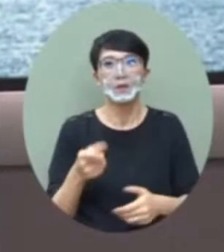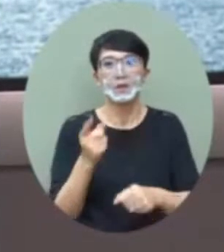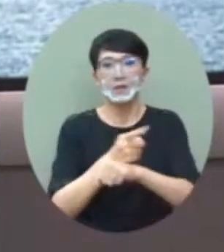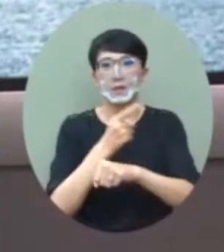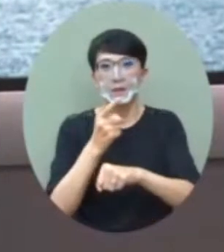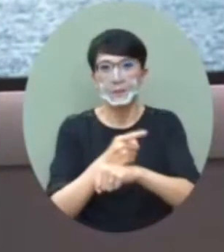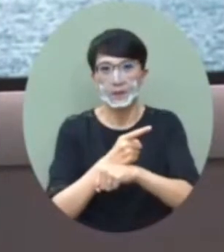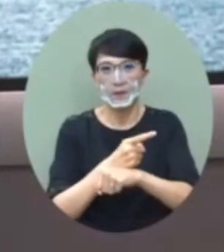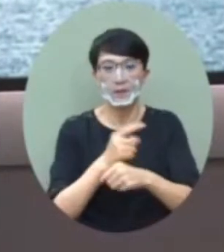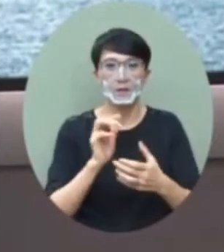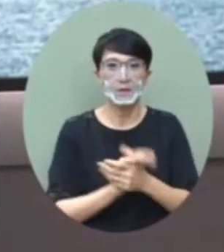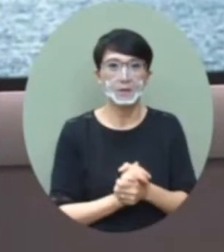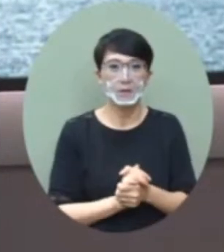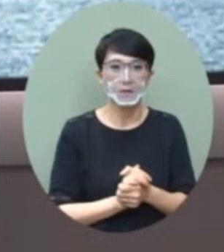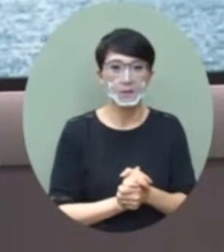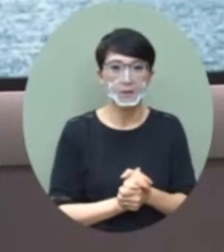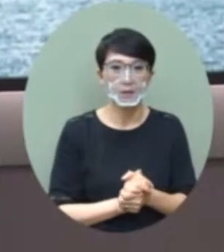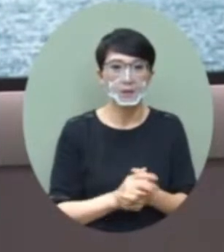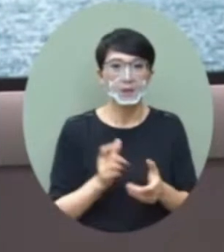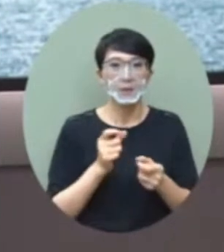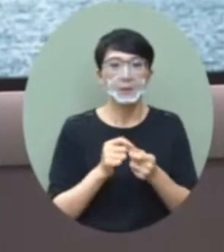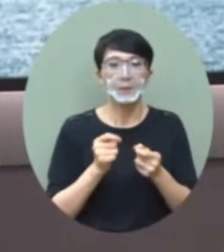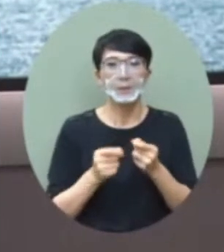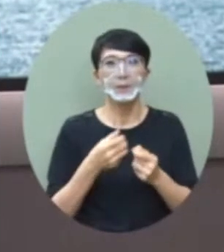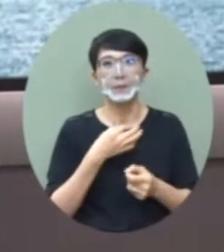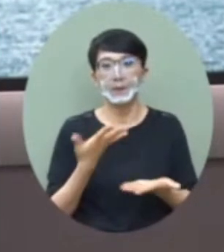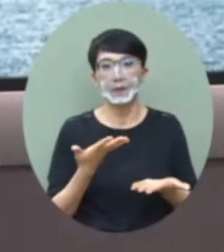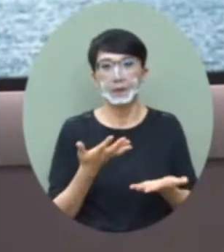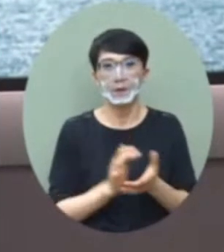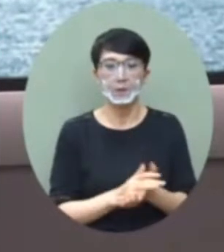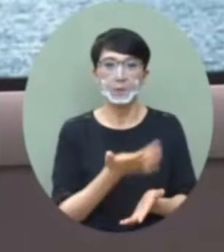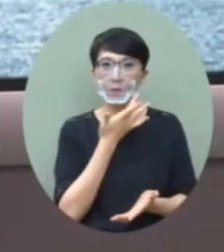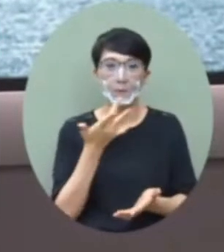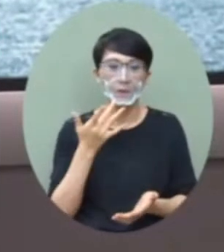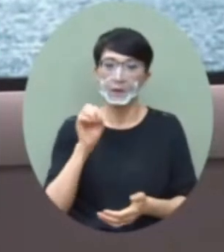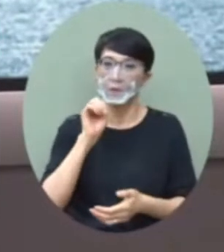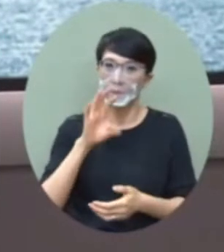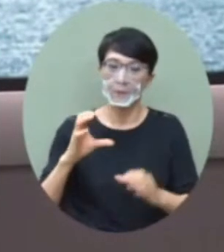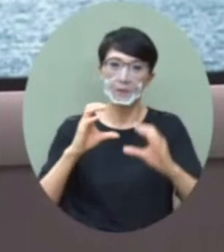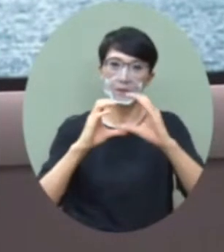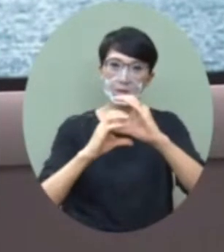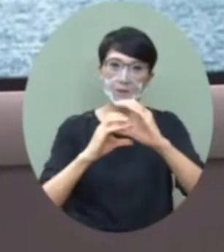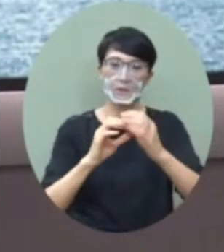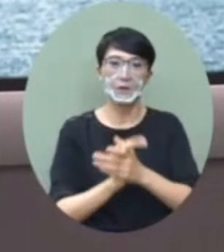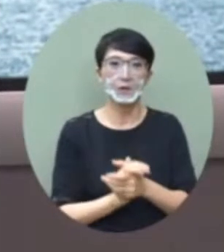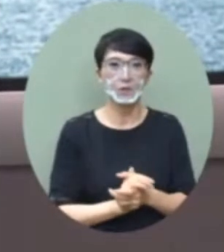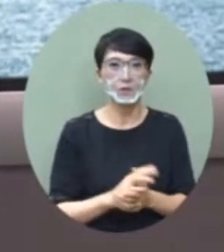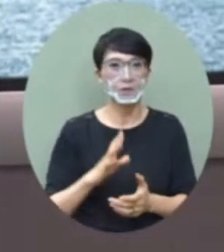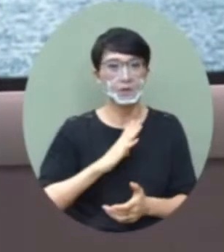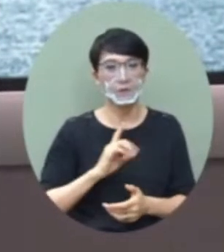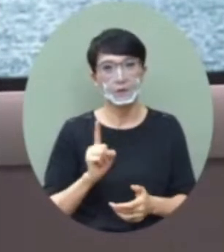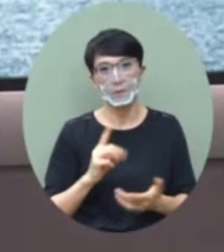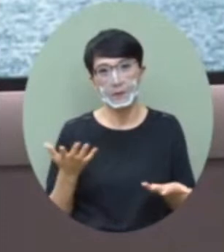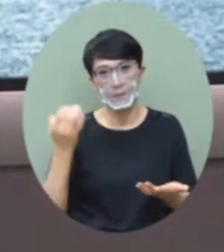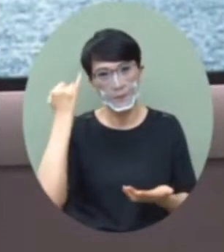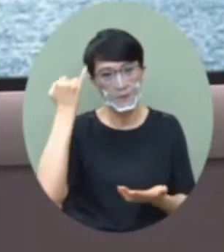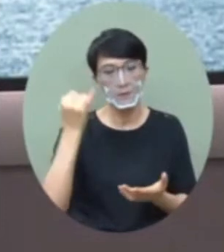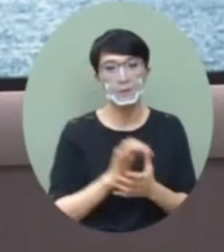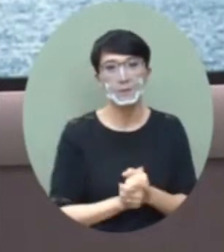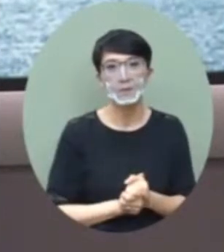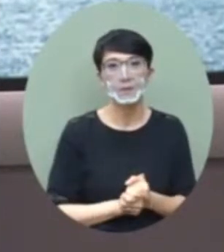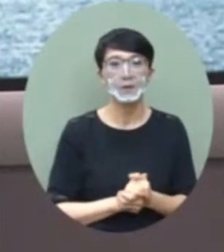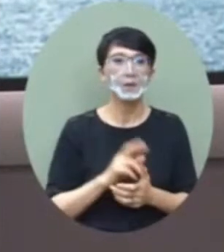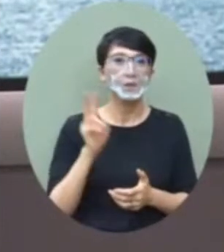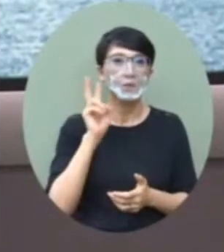indeed, patients there are more serious. Many of them are bedbound. They require more care, and therefore they need